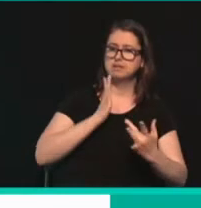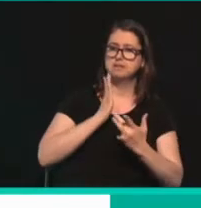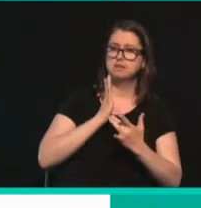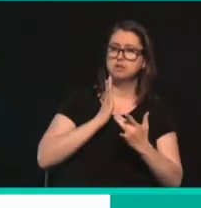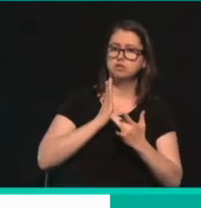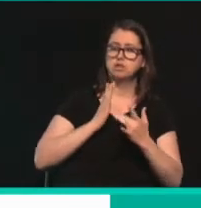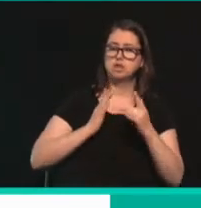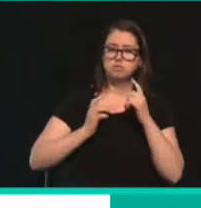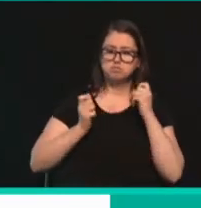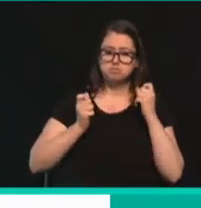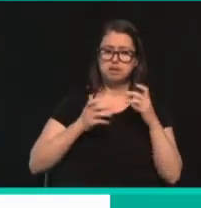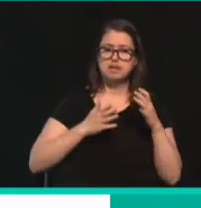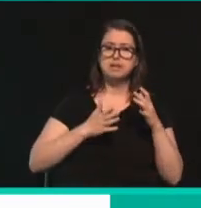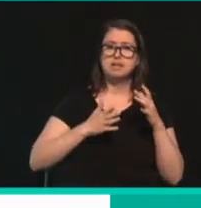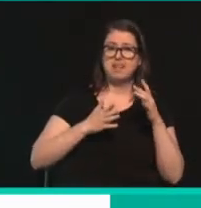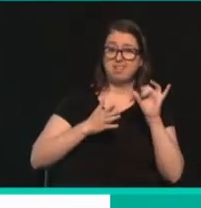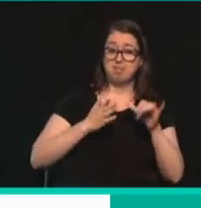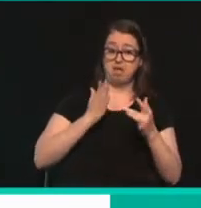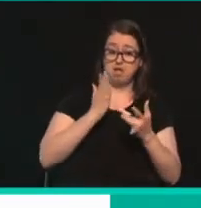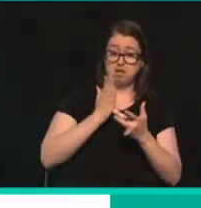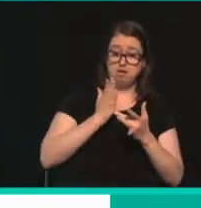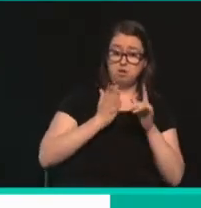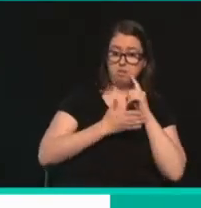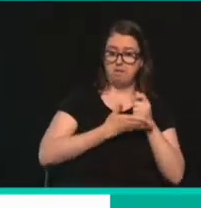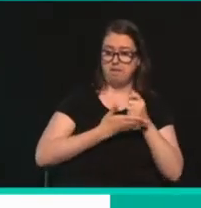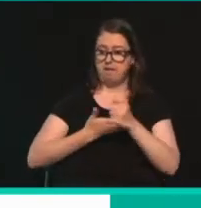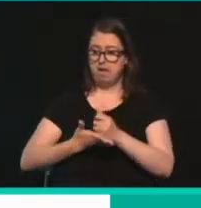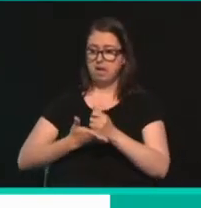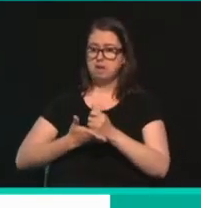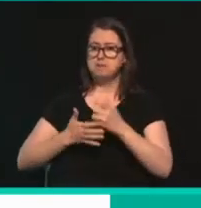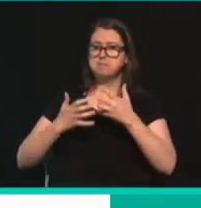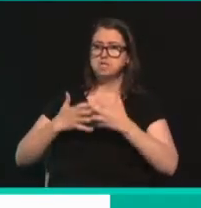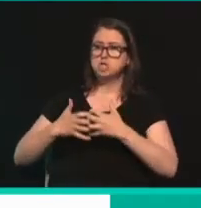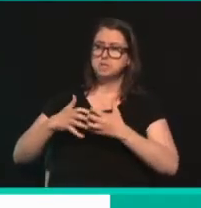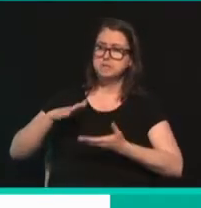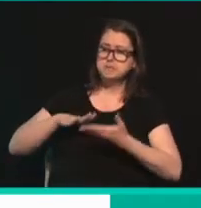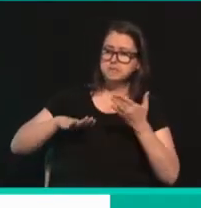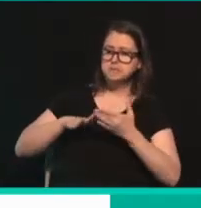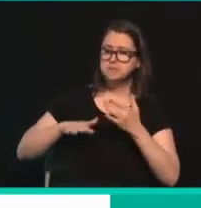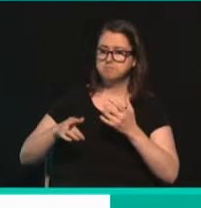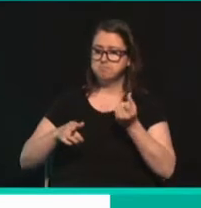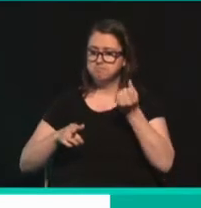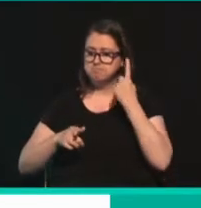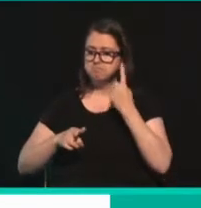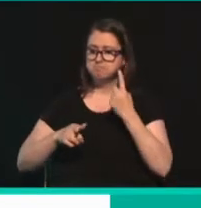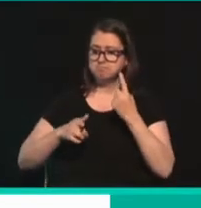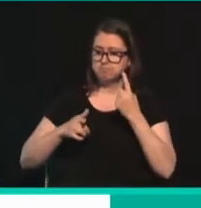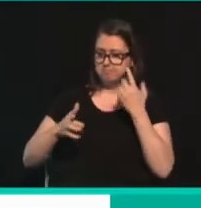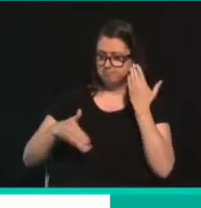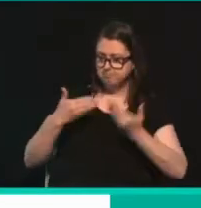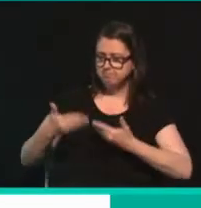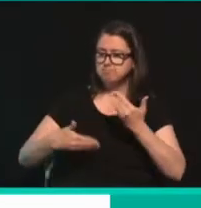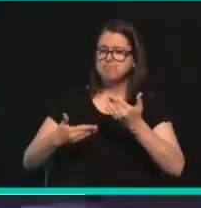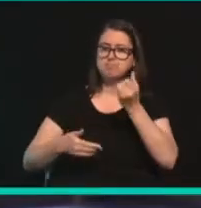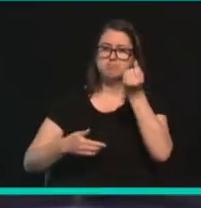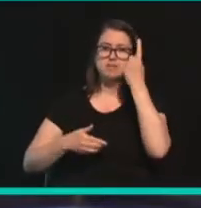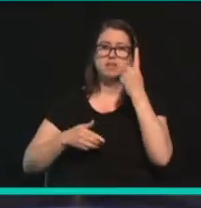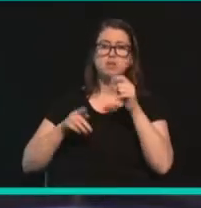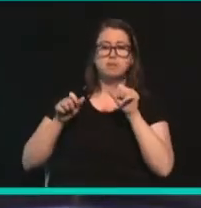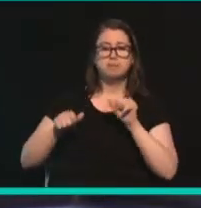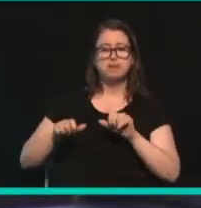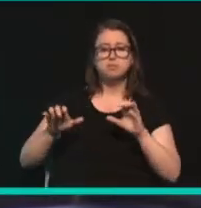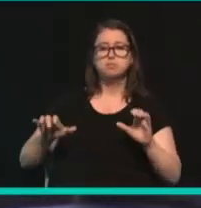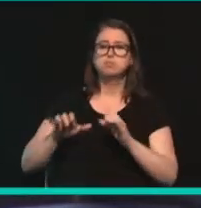enabling machines to sense, comprehend, act, and learn so they can perform administrative and